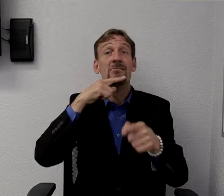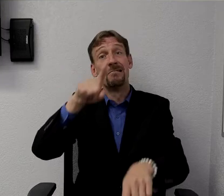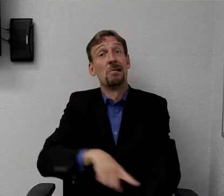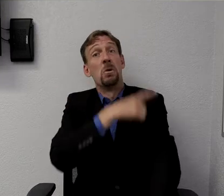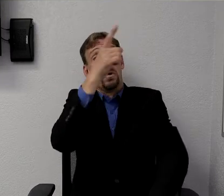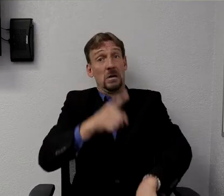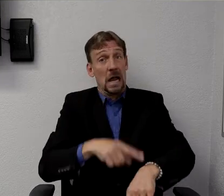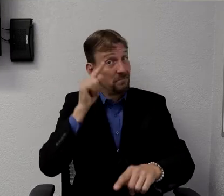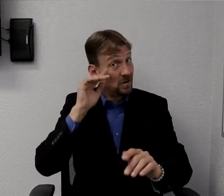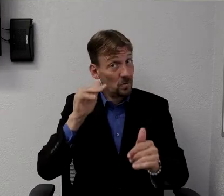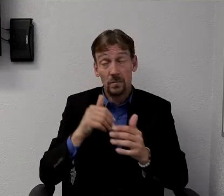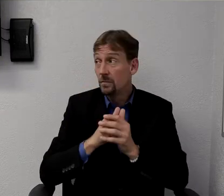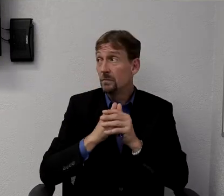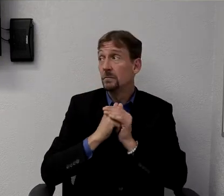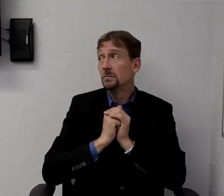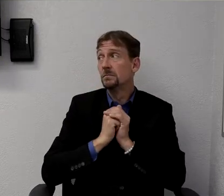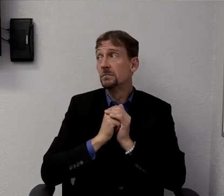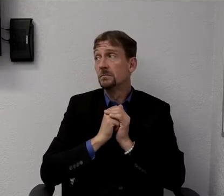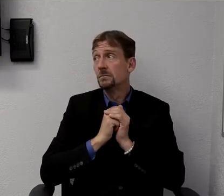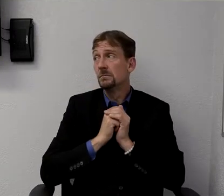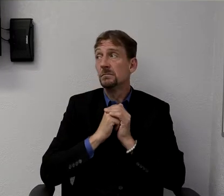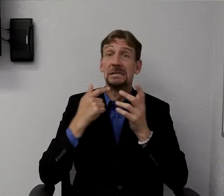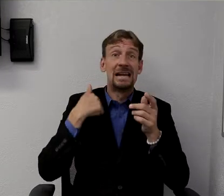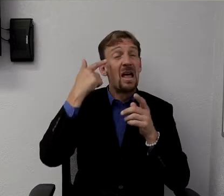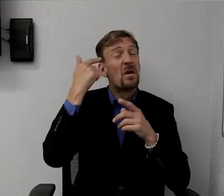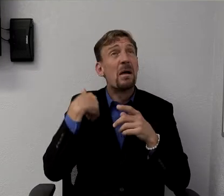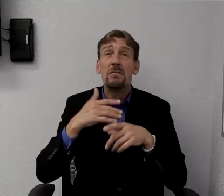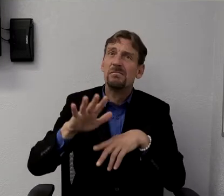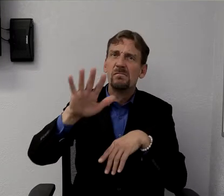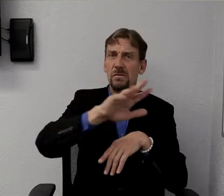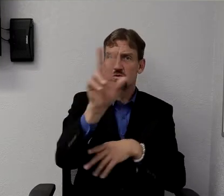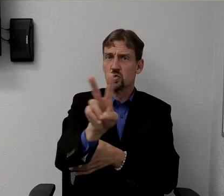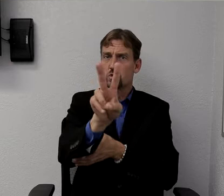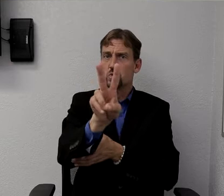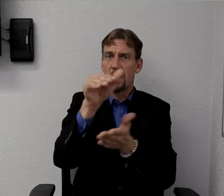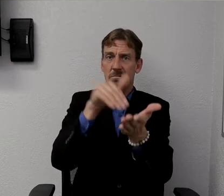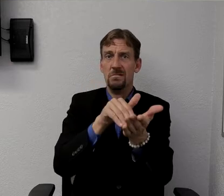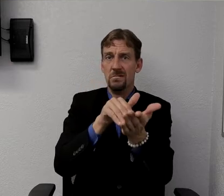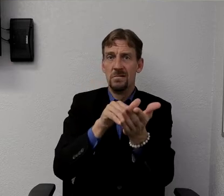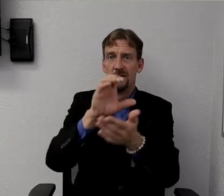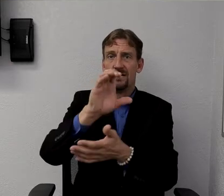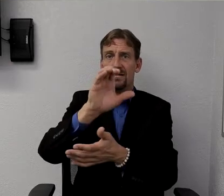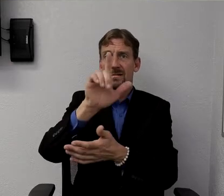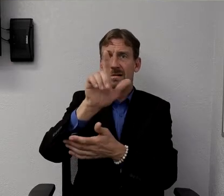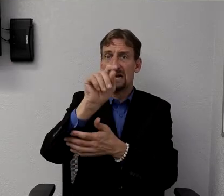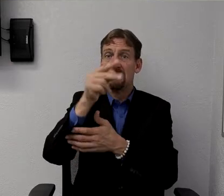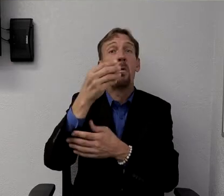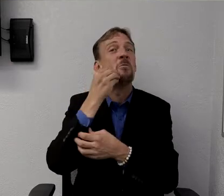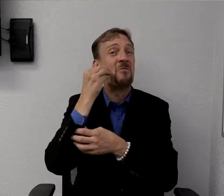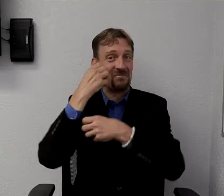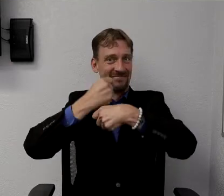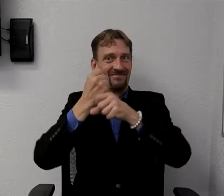And then we've had literally, I think, a couple thousand cloth or homemade masks that have been donated by the